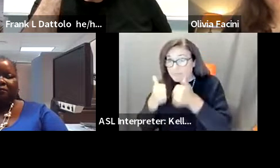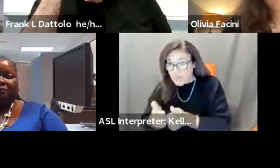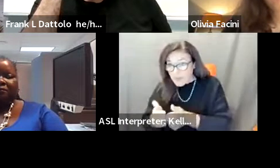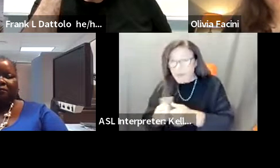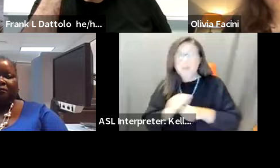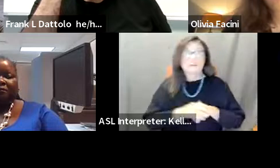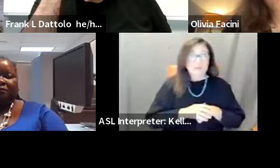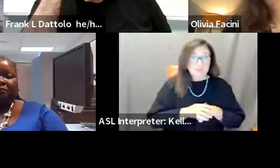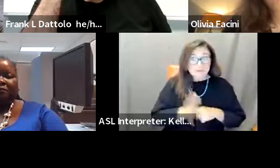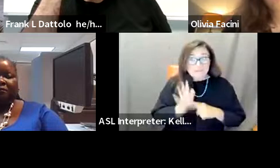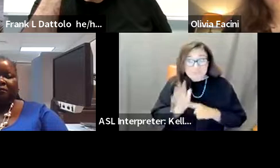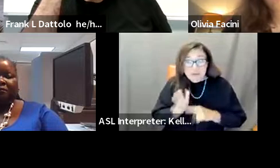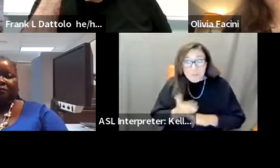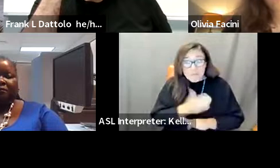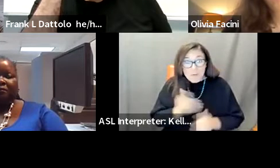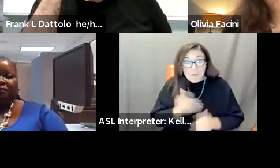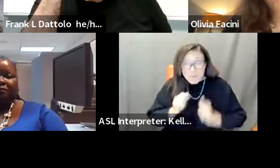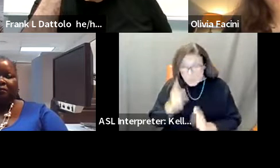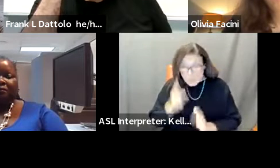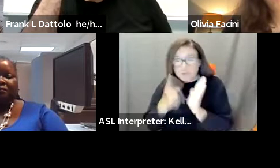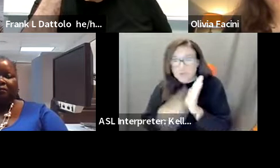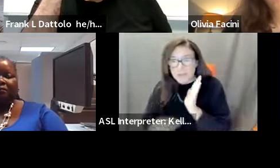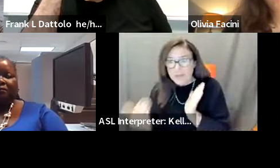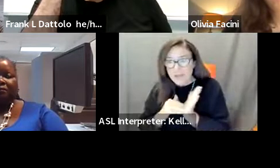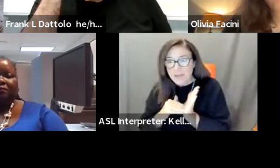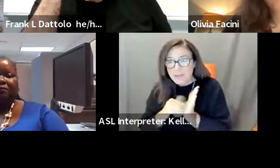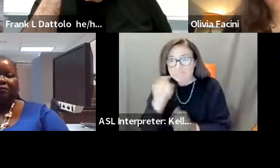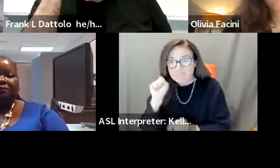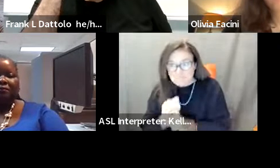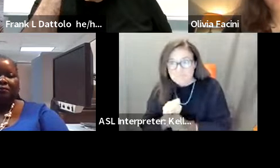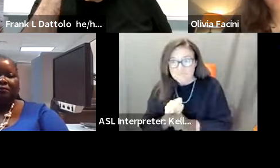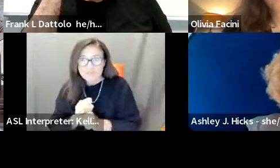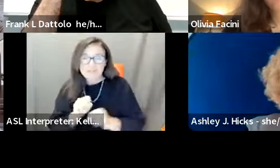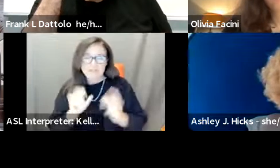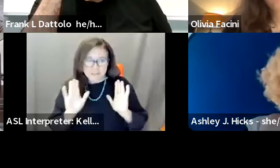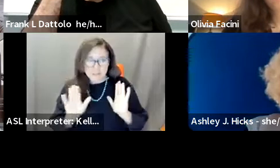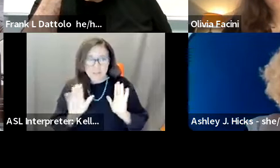situation. And so that's what I wanted to offer.